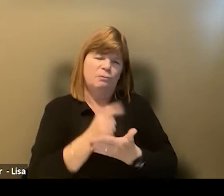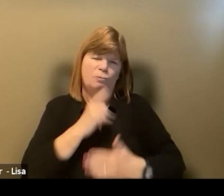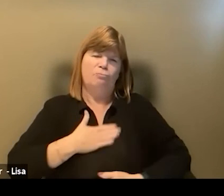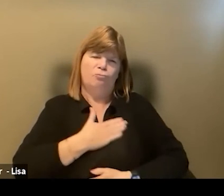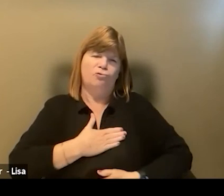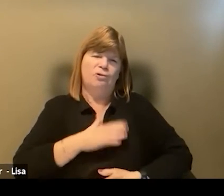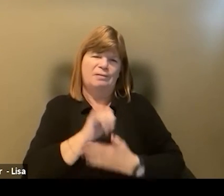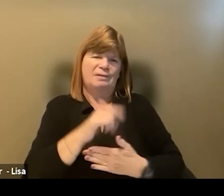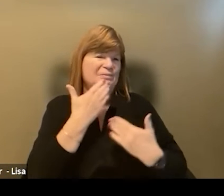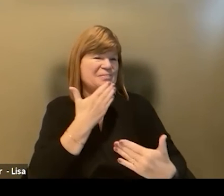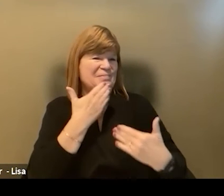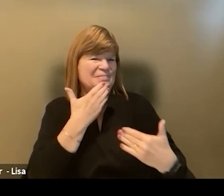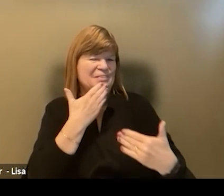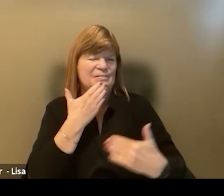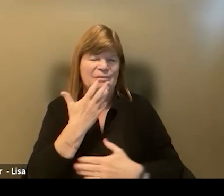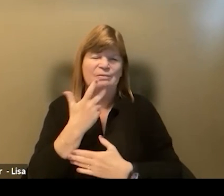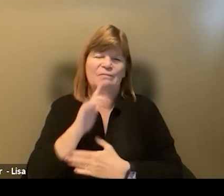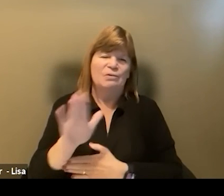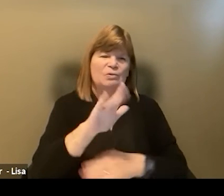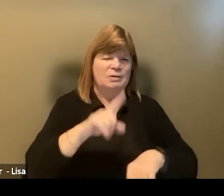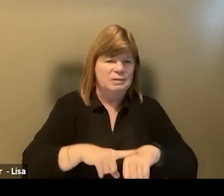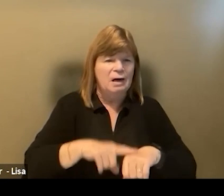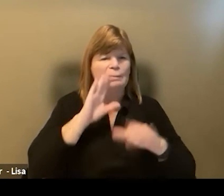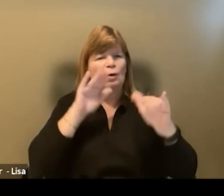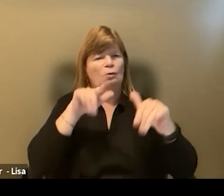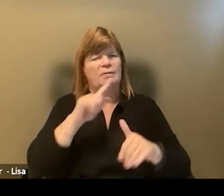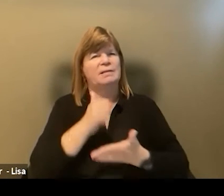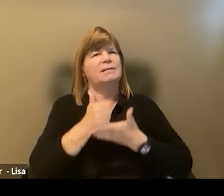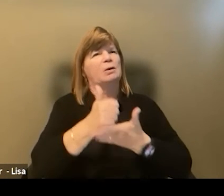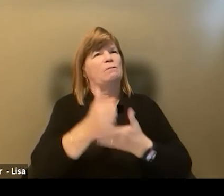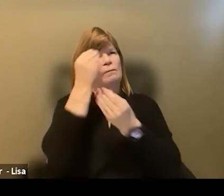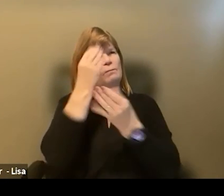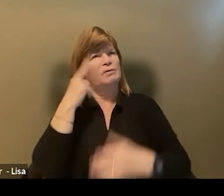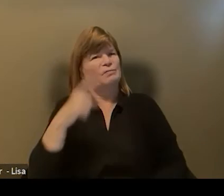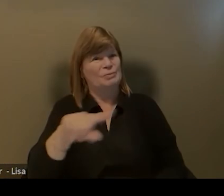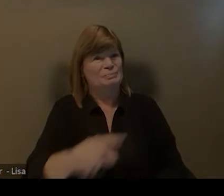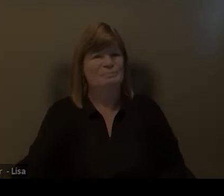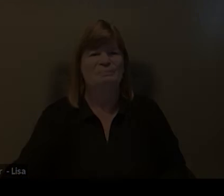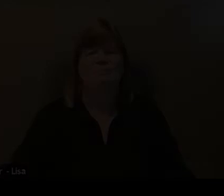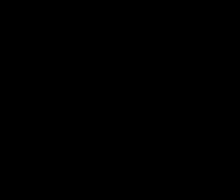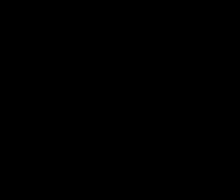greatly appreciate them. So thank you everyone for your time, and hopefully this was helpful information to you.